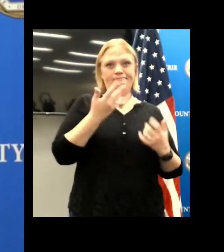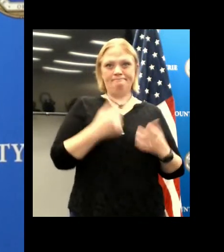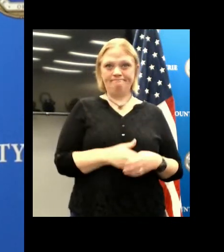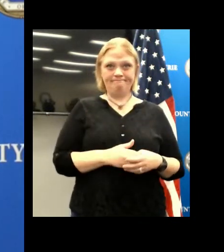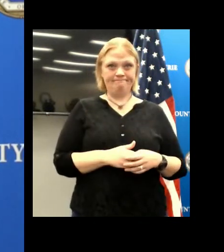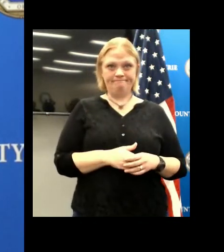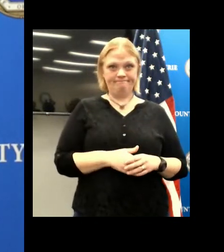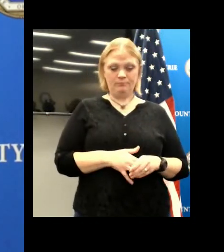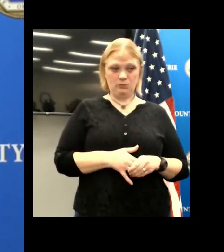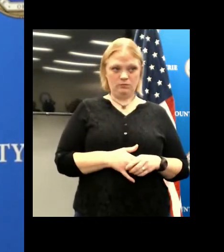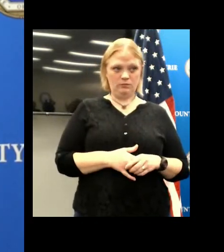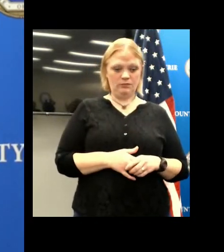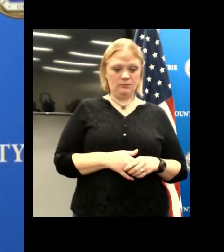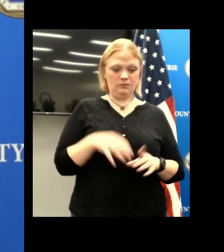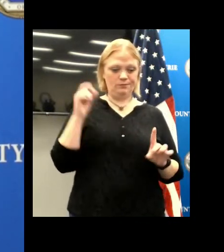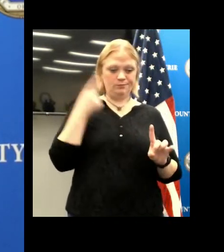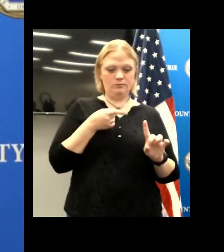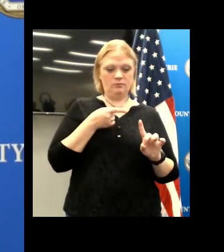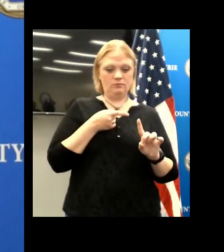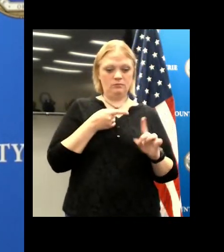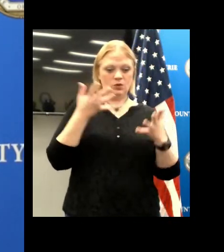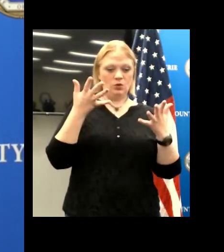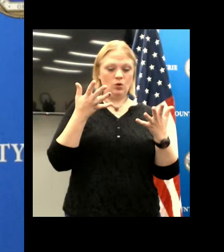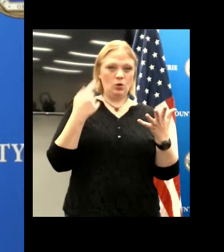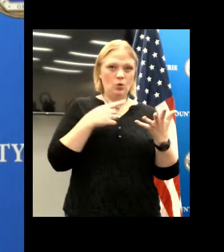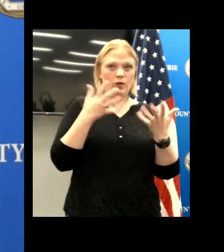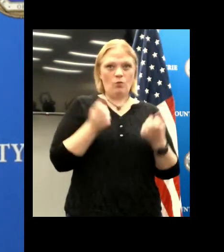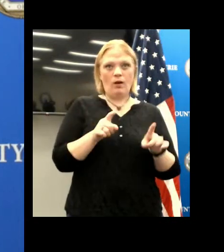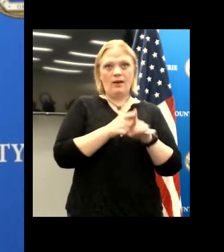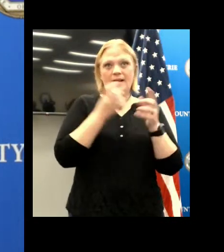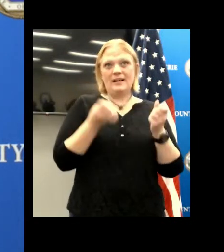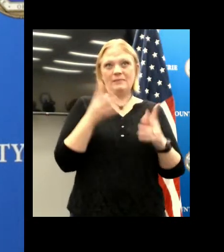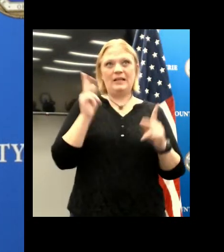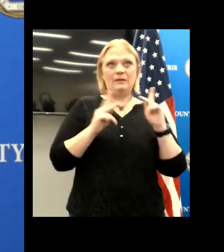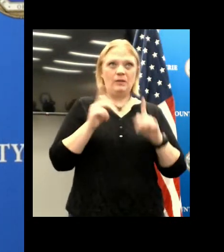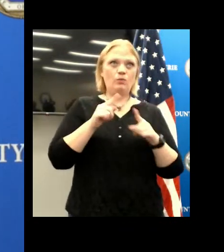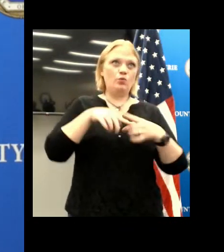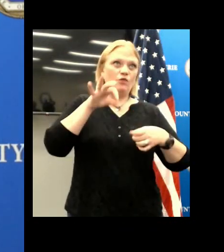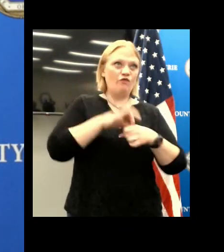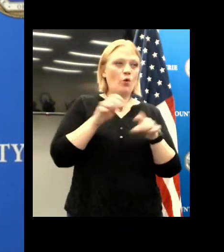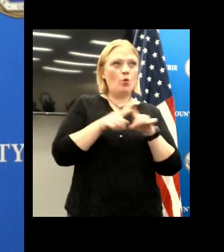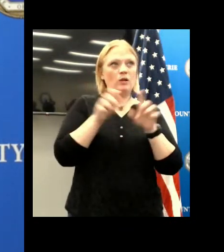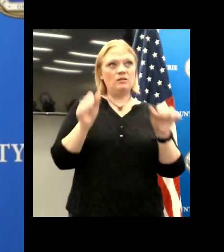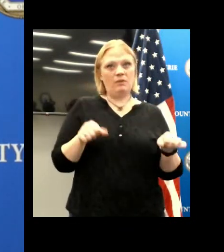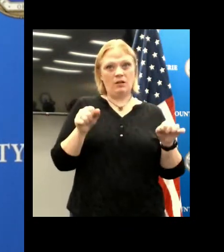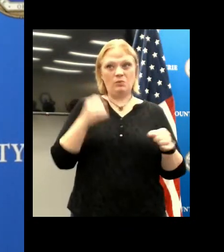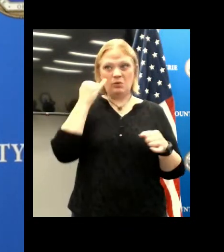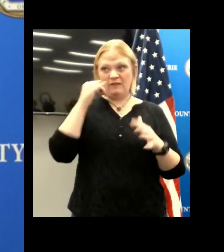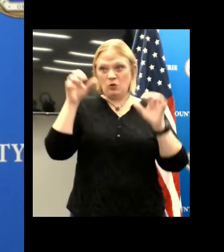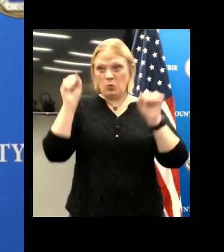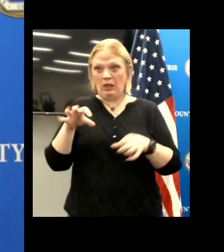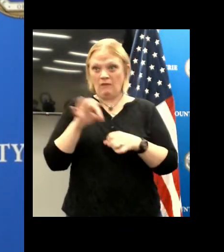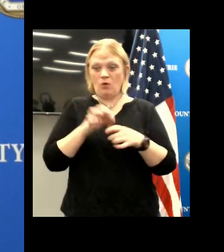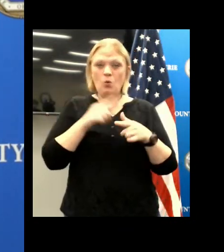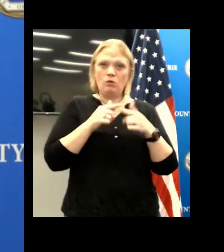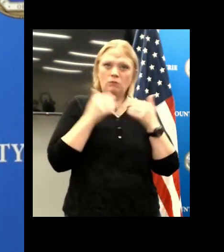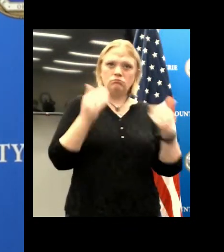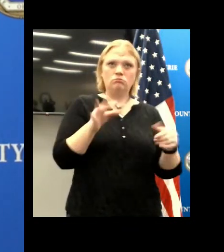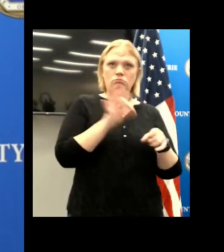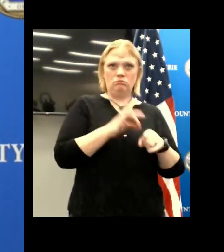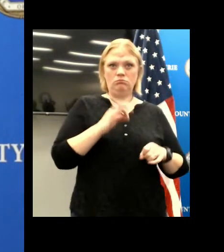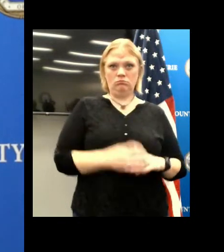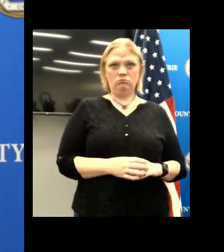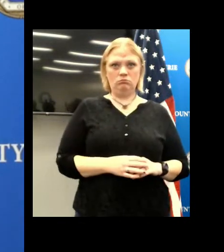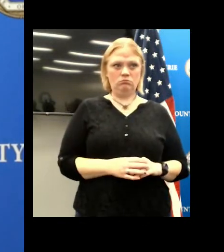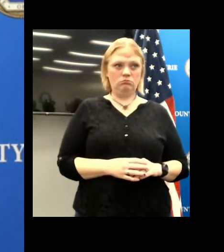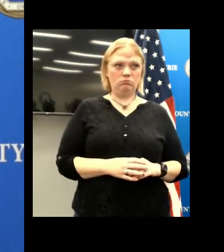It comes down to this. We want as many people to vote as possible. We want everybody who can vote. And we're seeing a